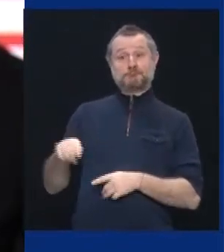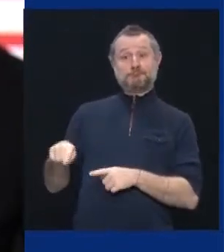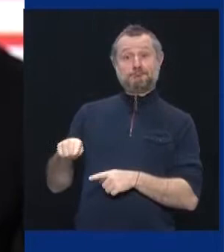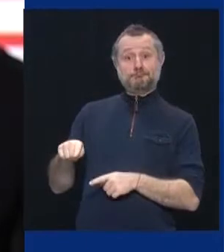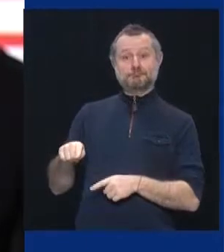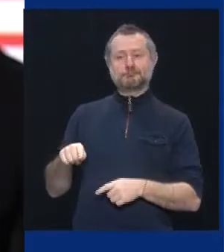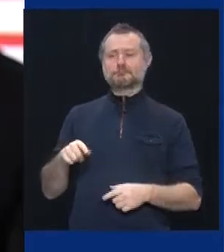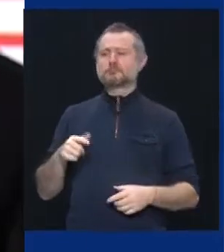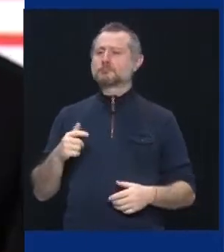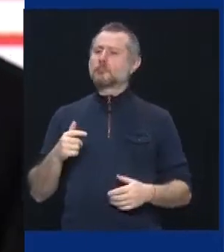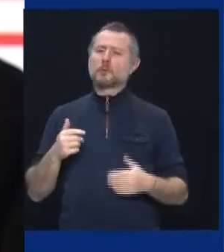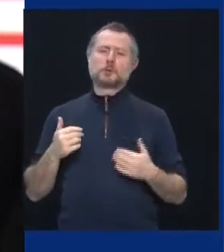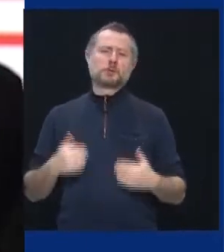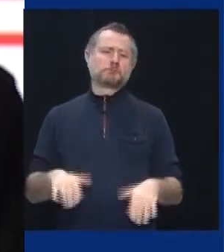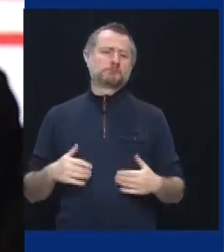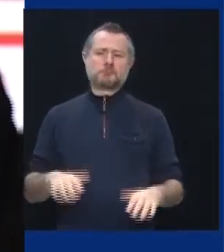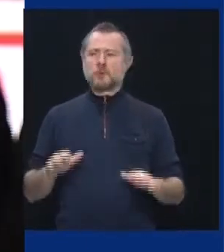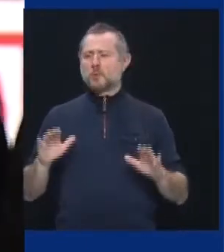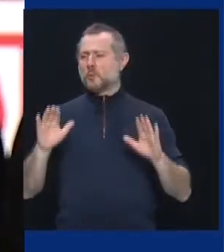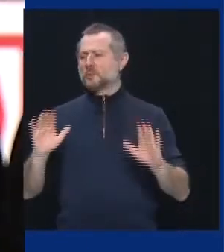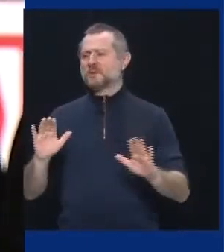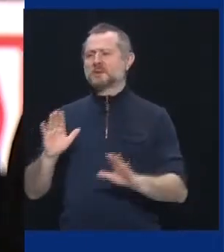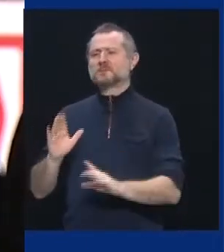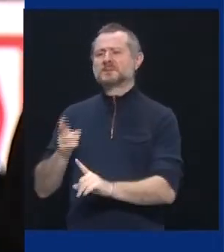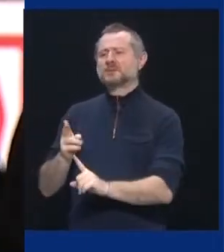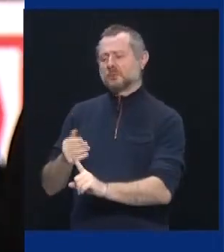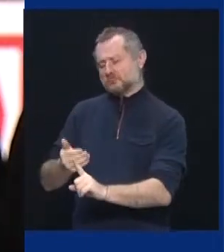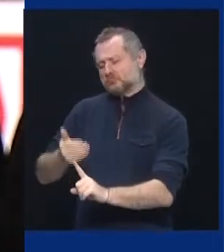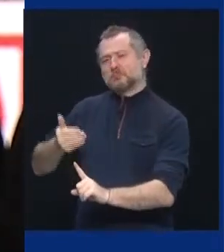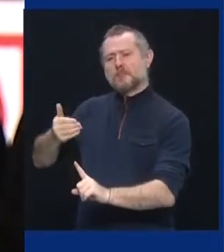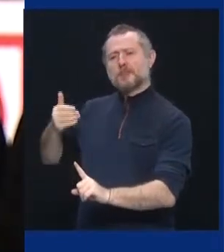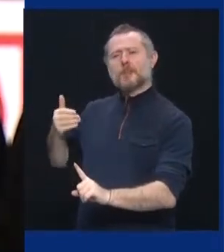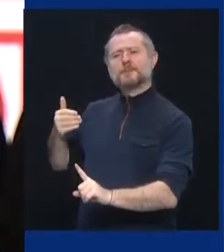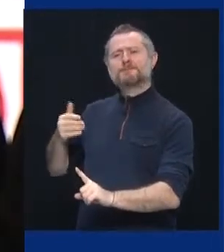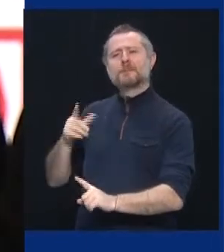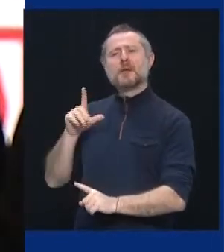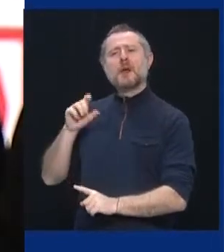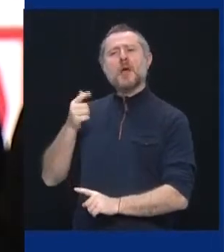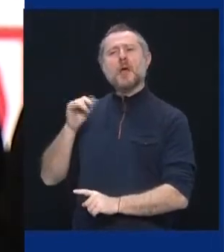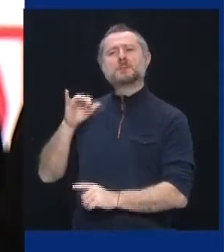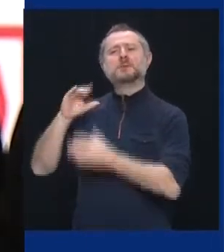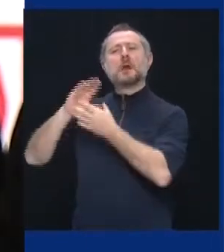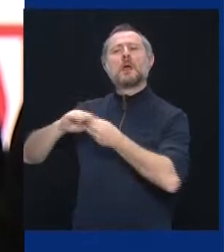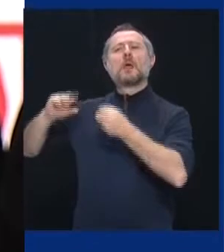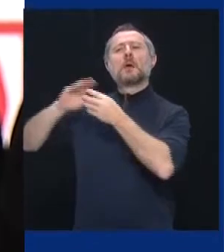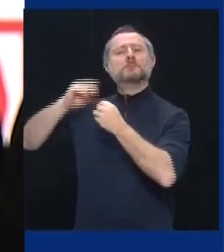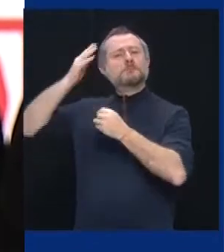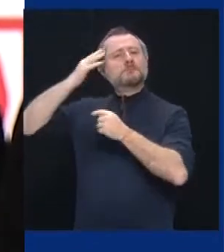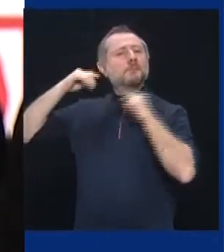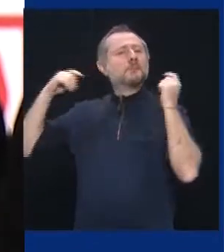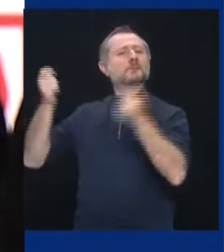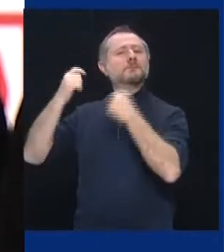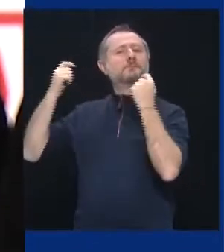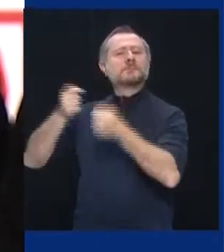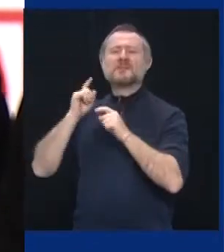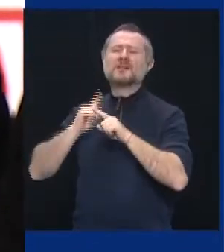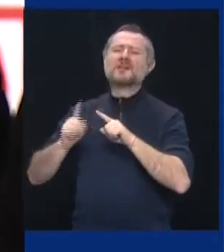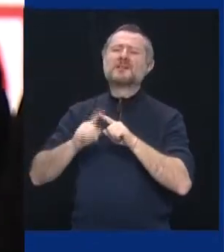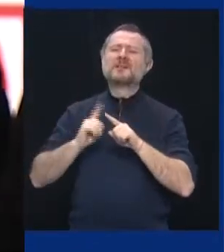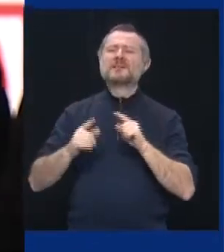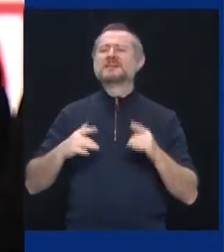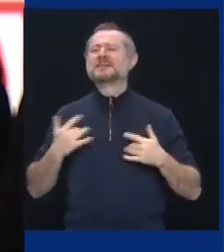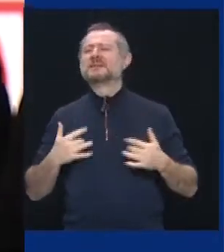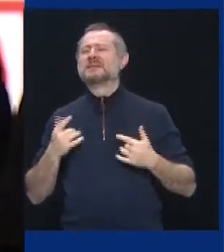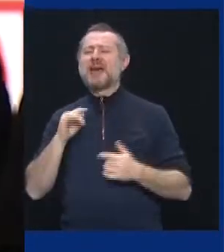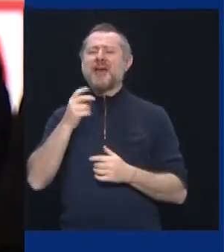we have a great history and a great legacy of celebrating all the different ethnic and racial groups that are part